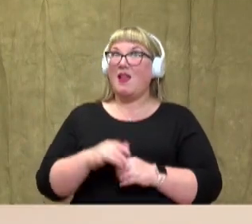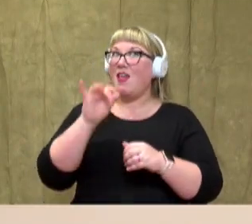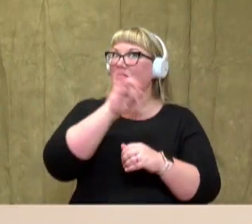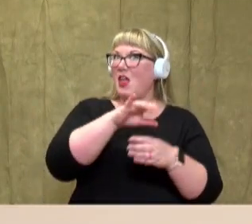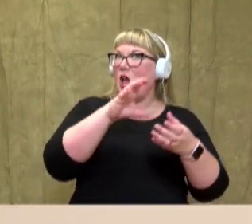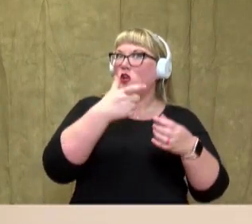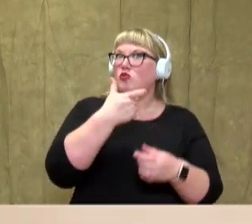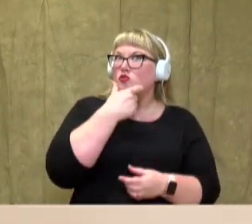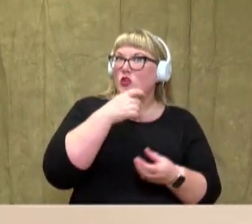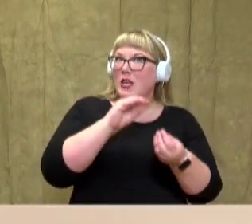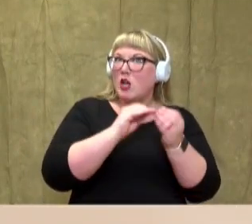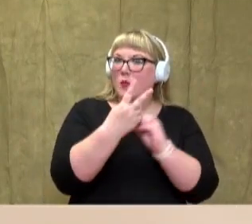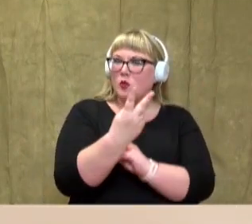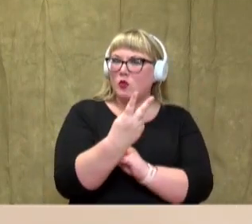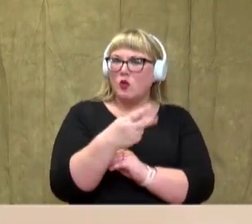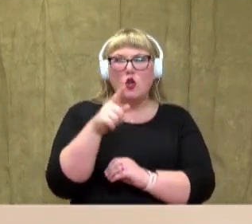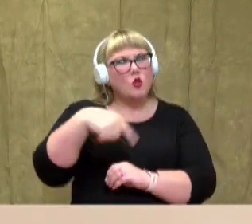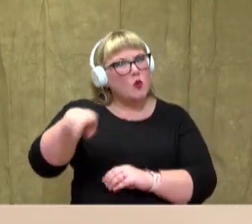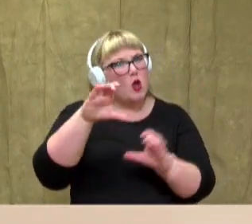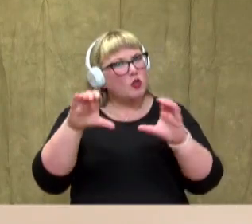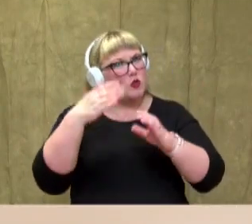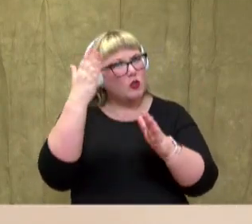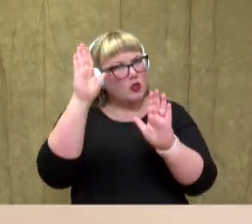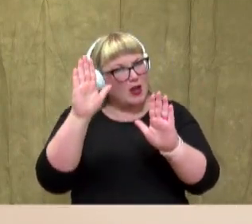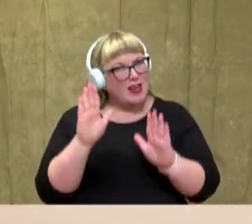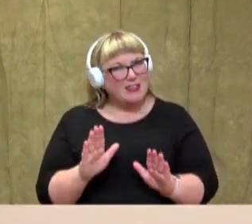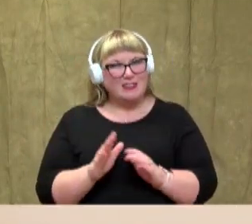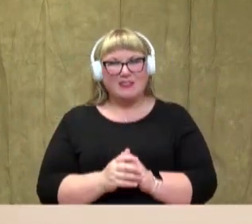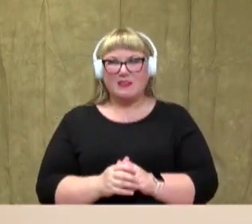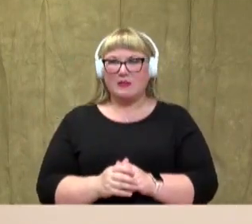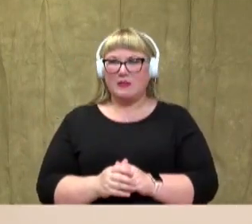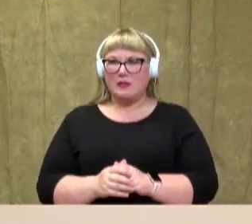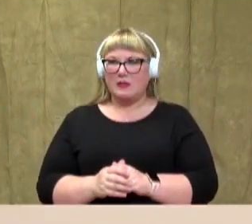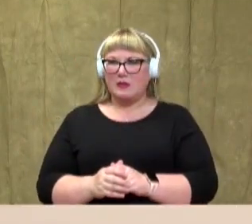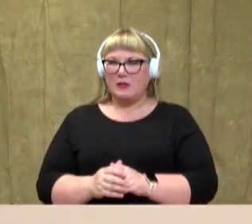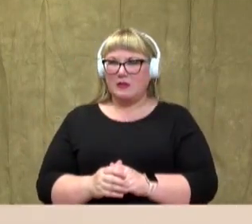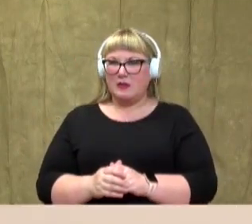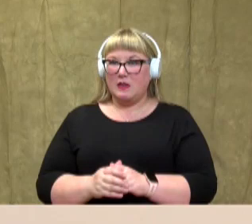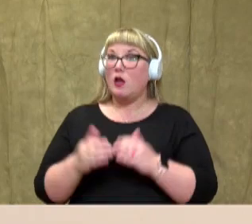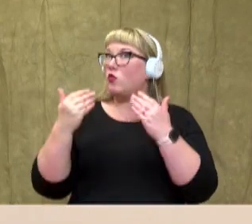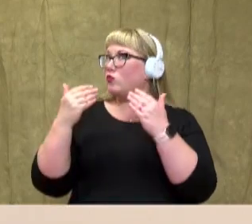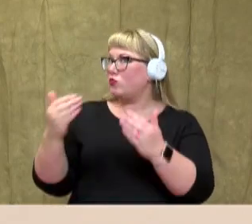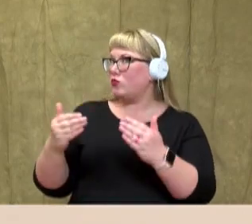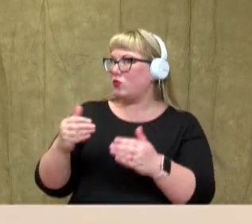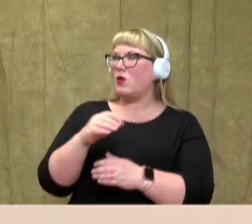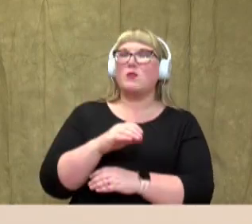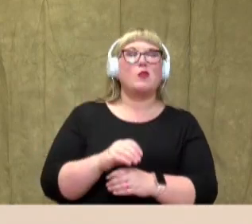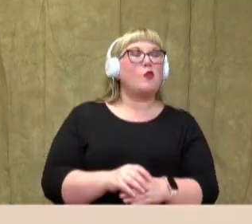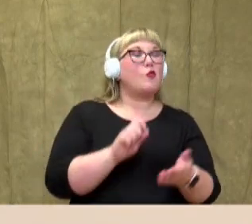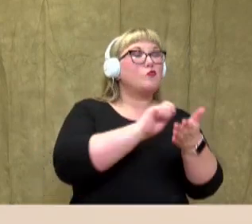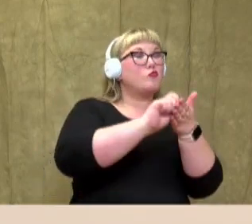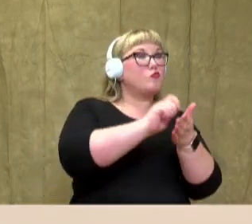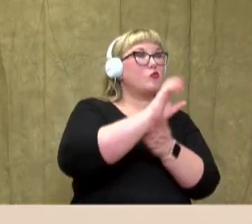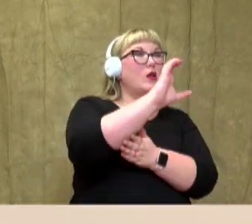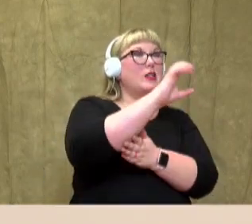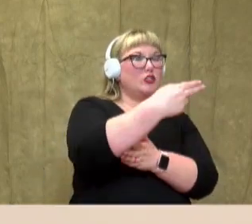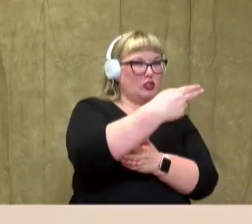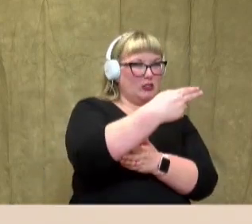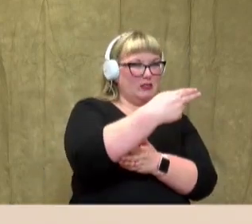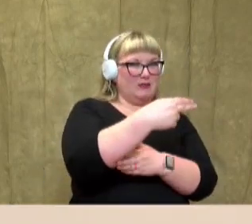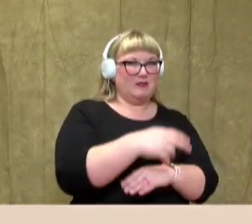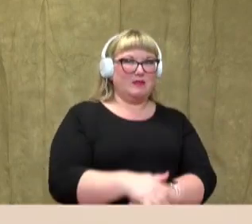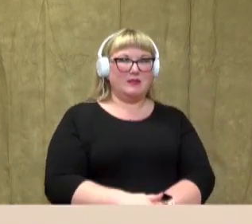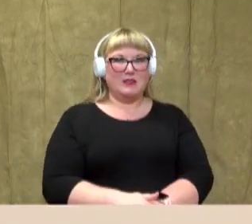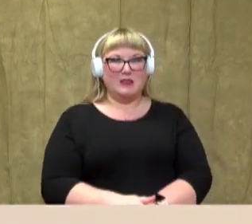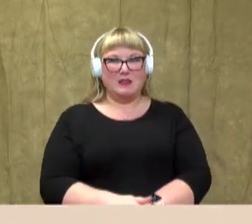2. Friends, you all are doing wonderful. Let's start again. I'm going to go ahead and mark this one underneath our